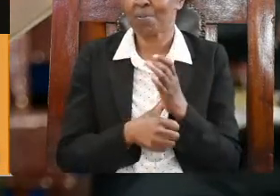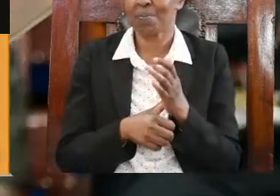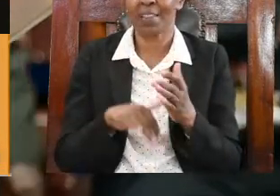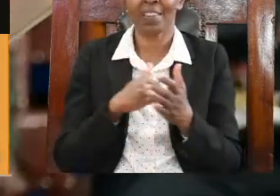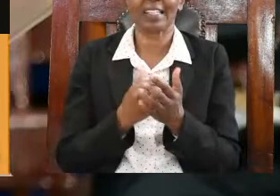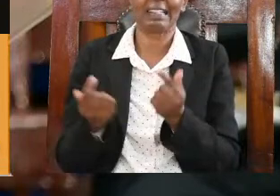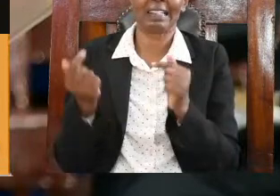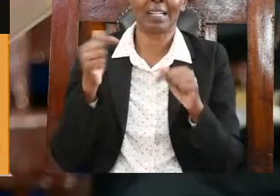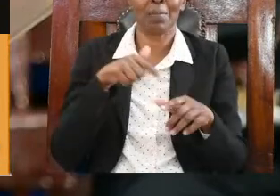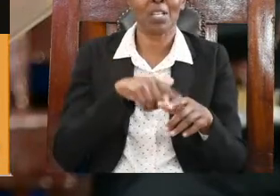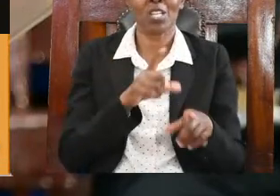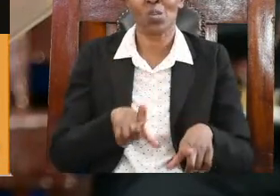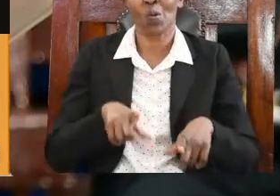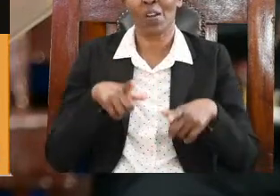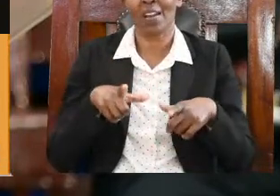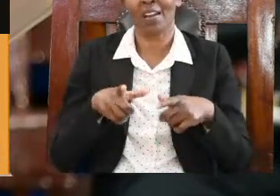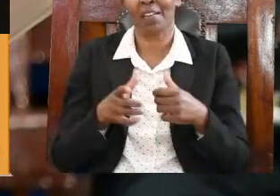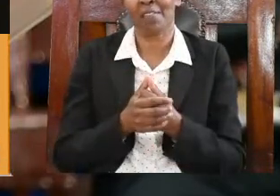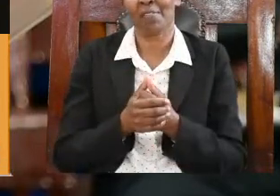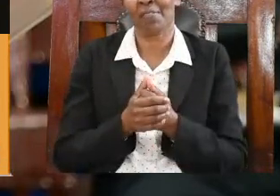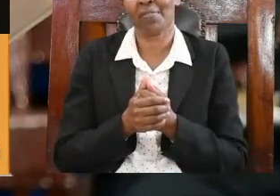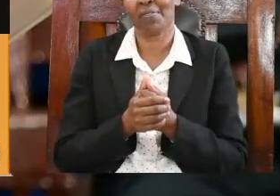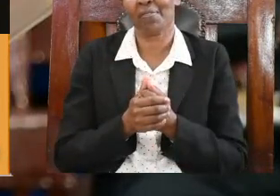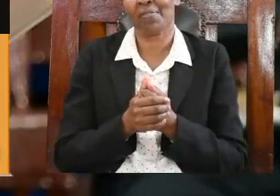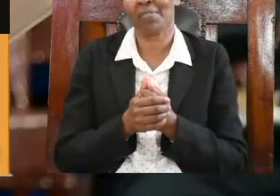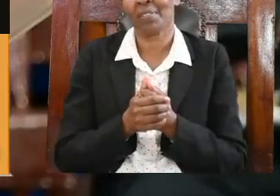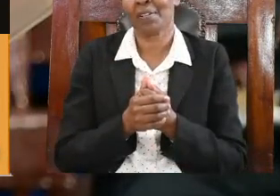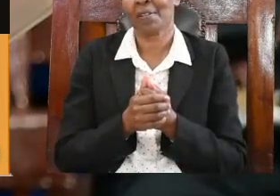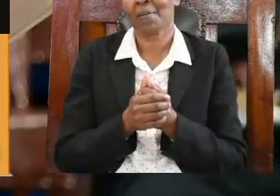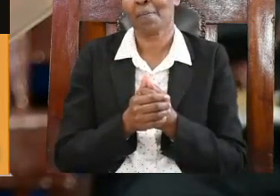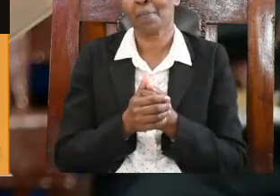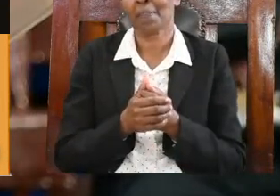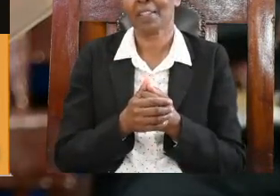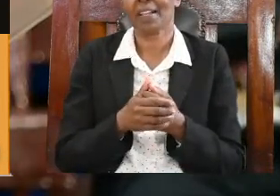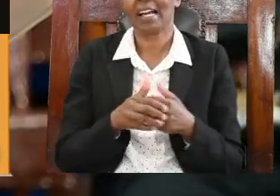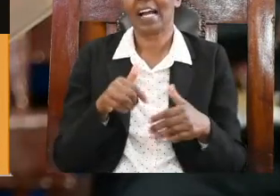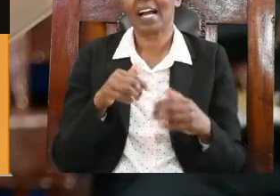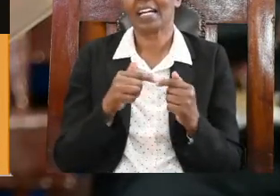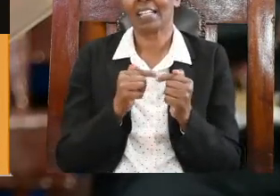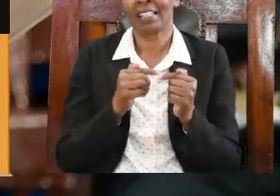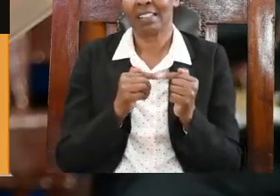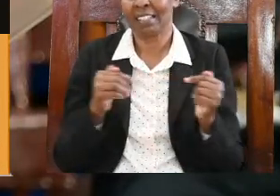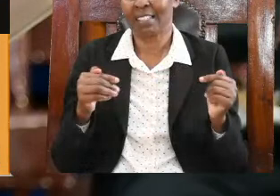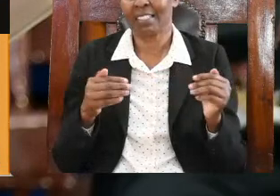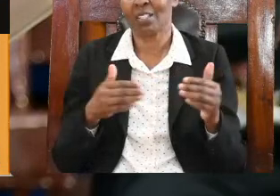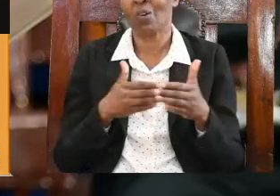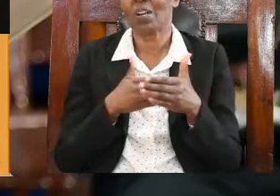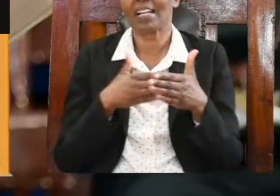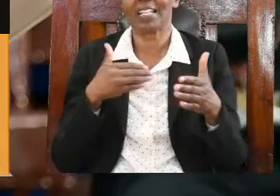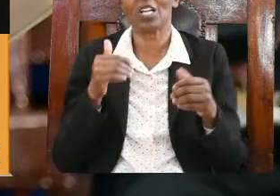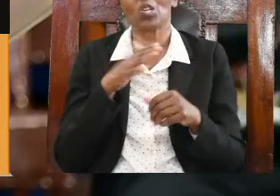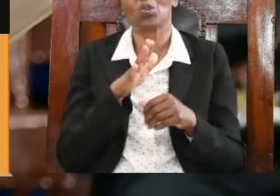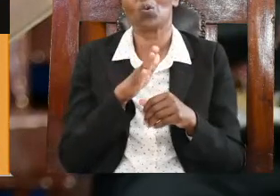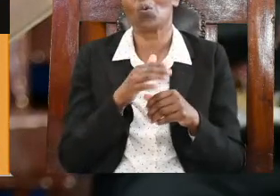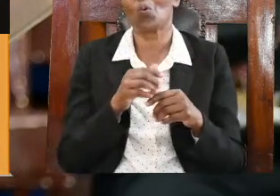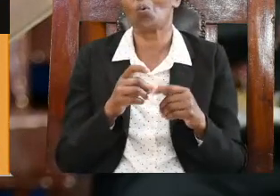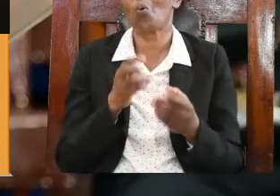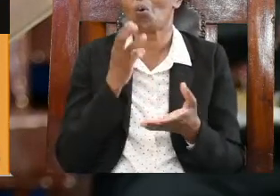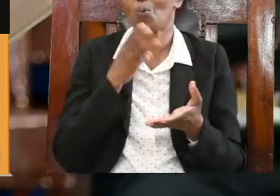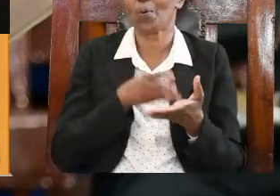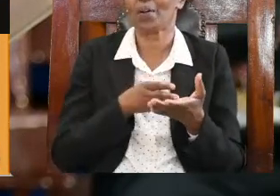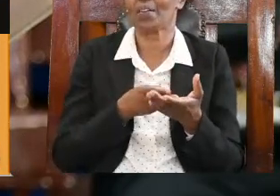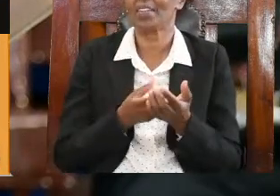against you, are forced over you against your will. These are things laid upon